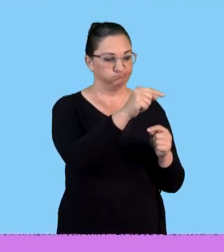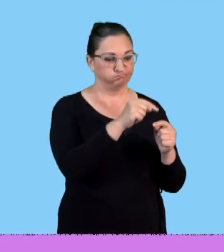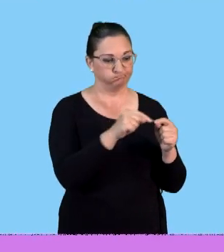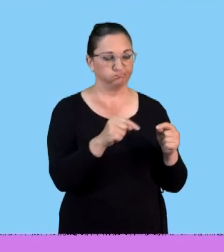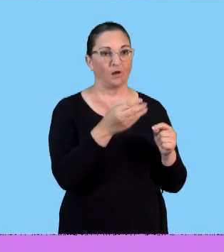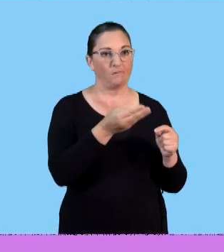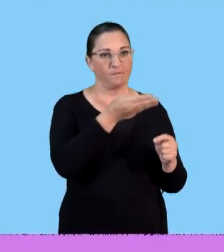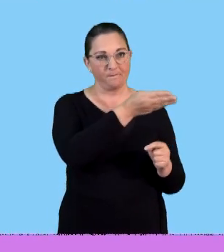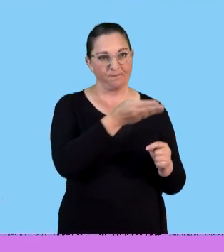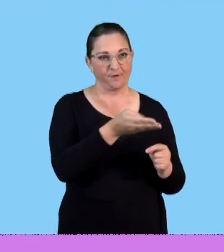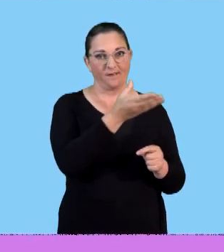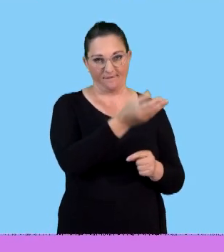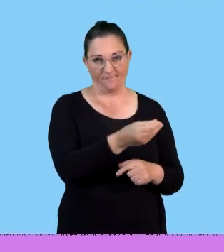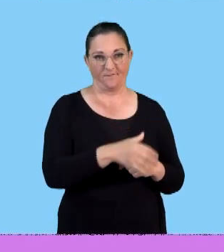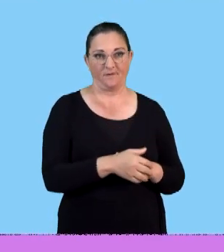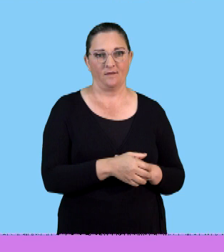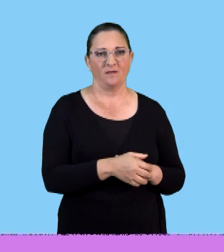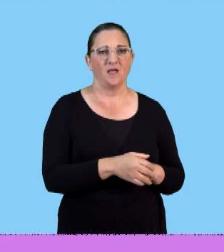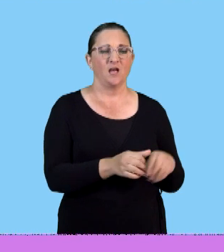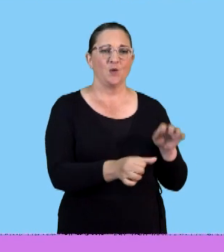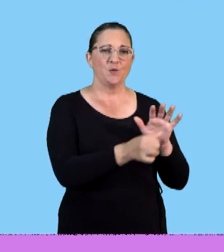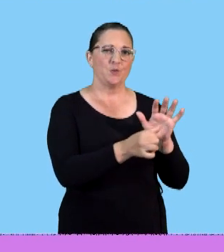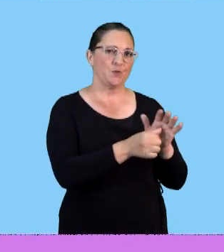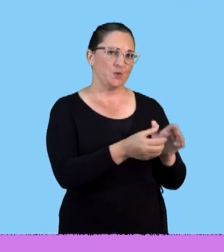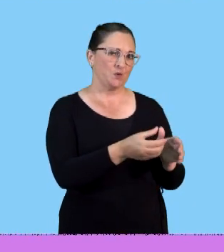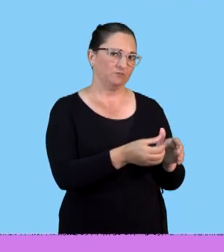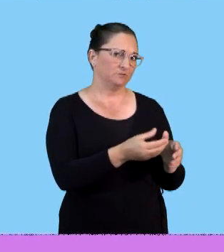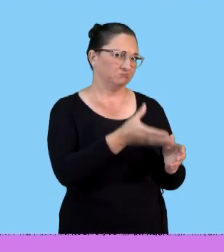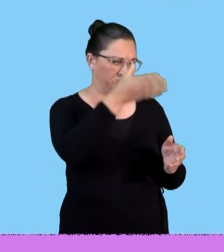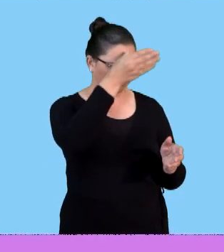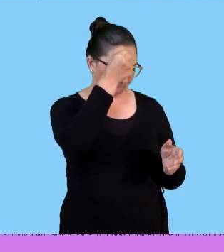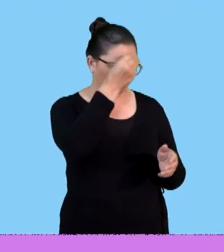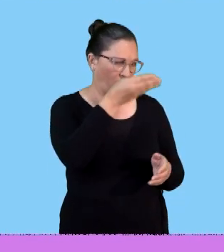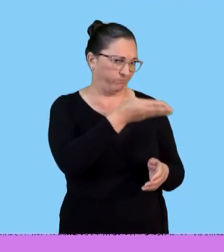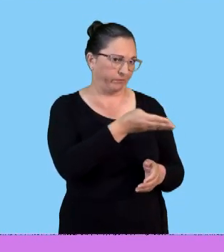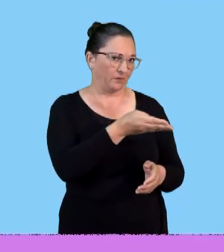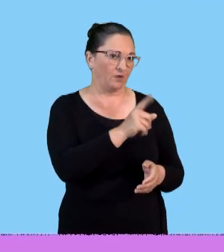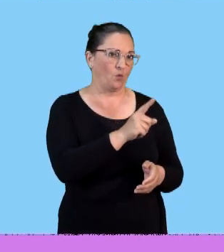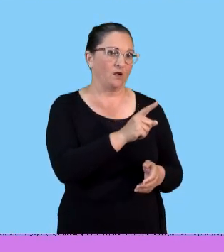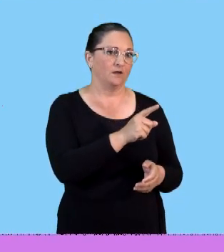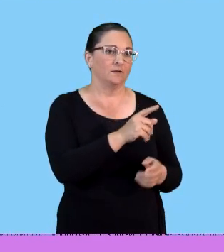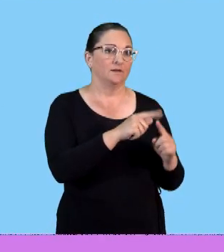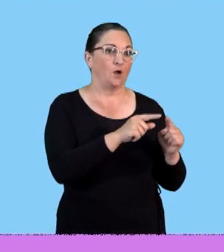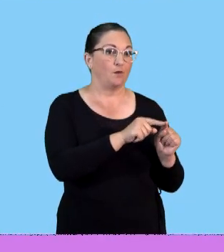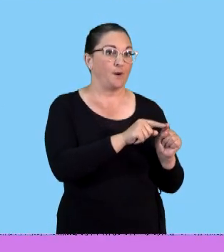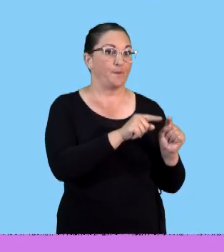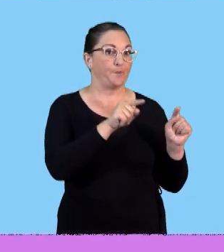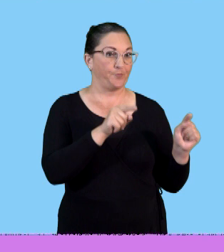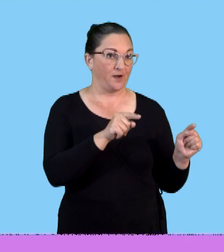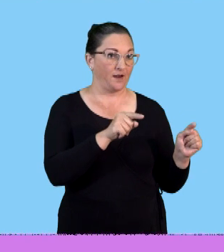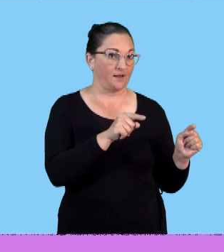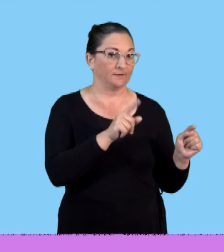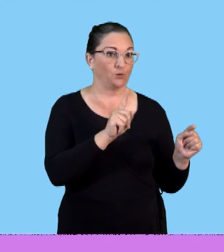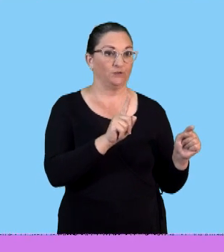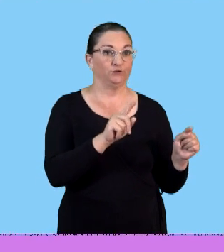room as well. Then other important information is also presented to us, where we say the breadth of each cabinet